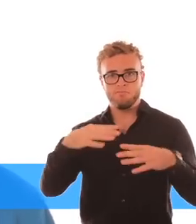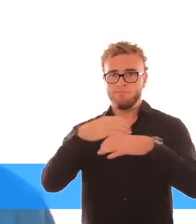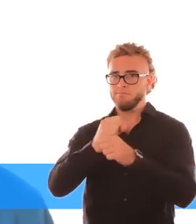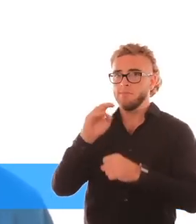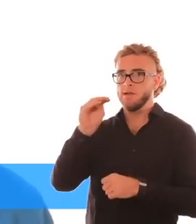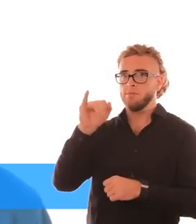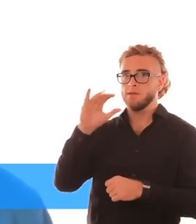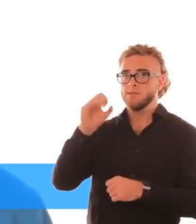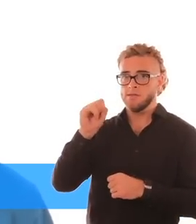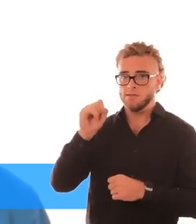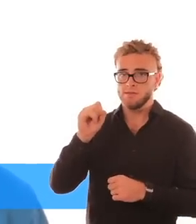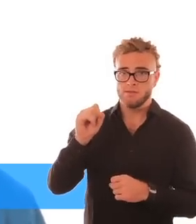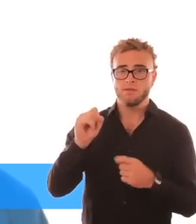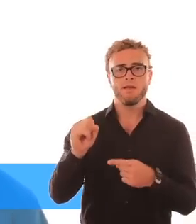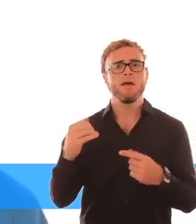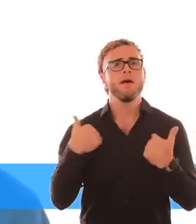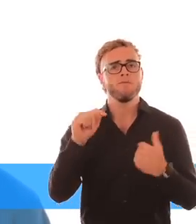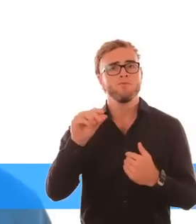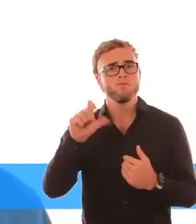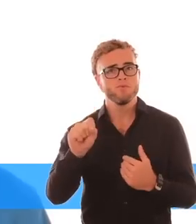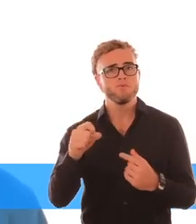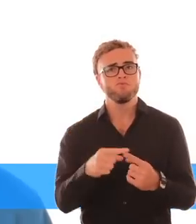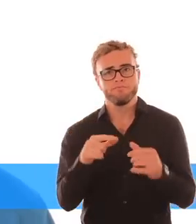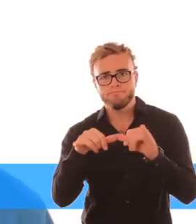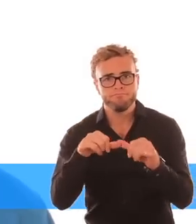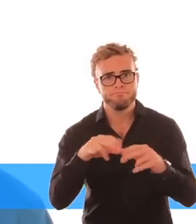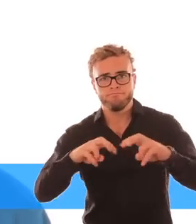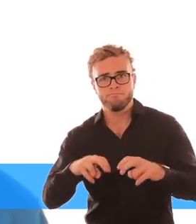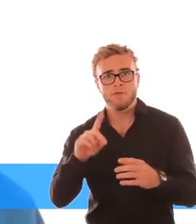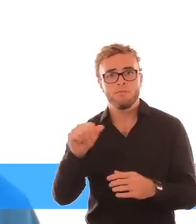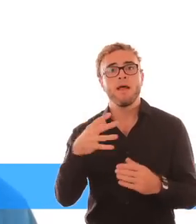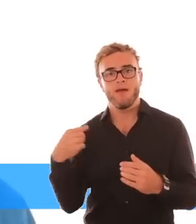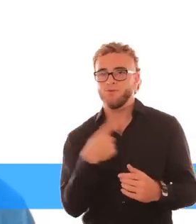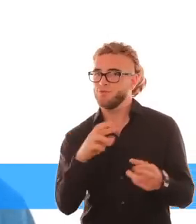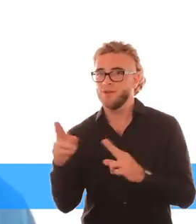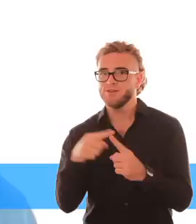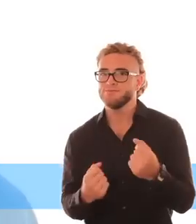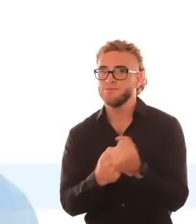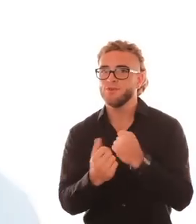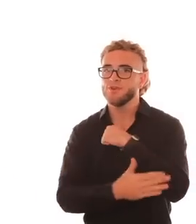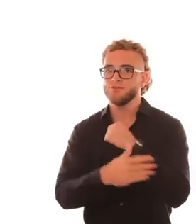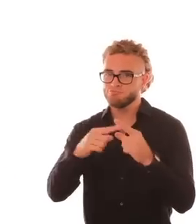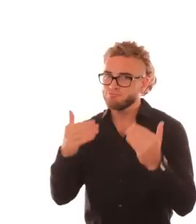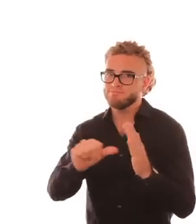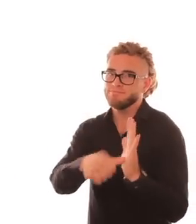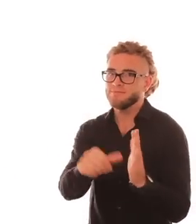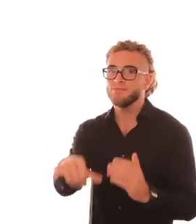Indicator Cluster Survey, MIX, has tools to measure disability, and we are ready to support countries to implement them.